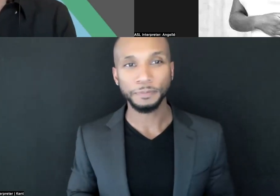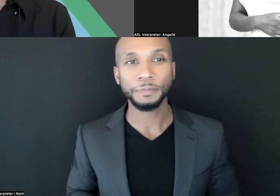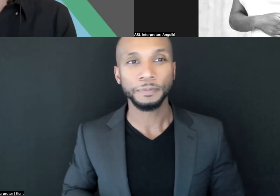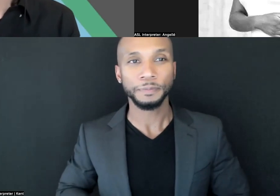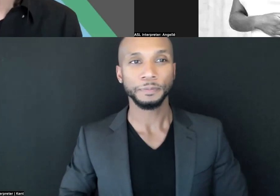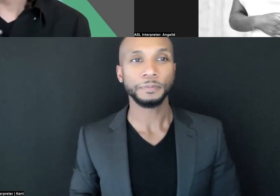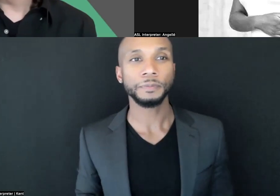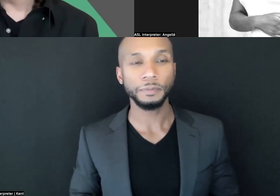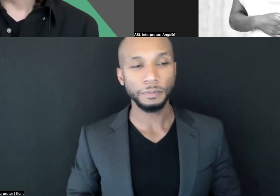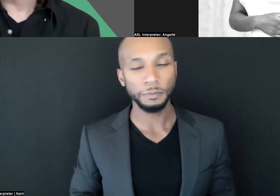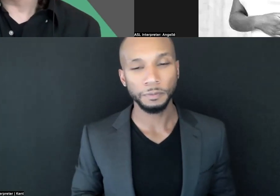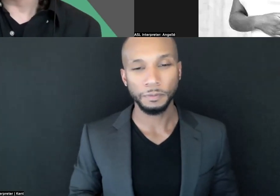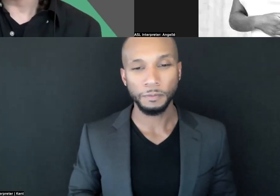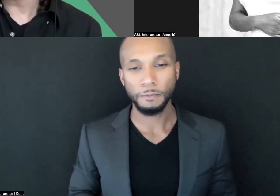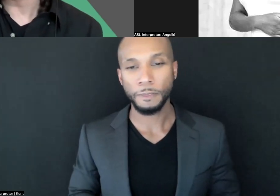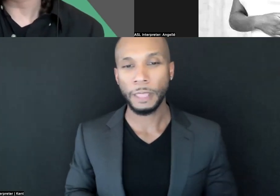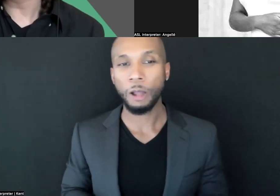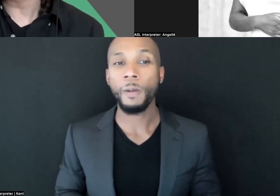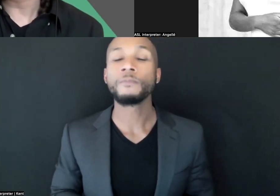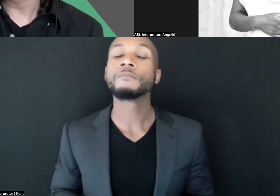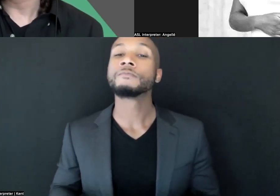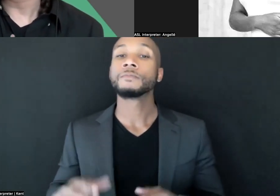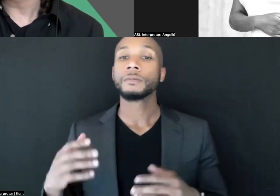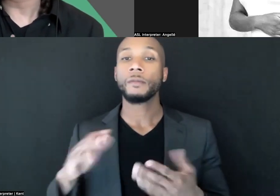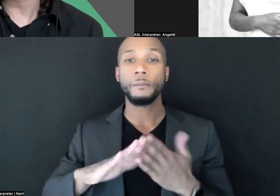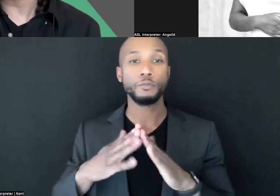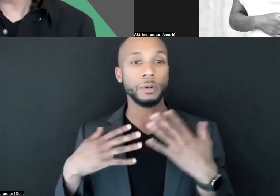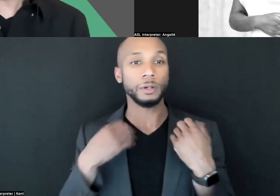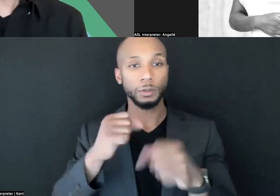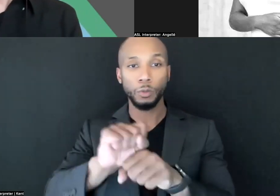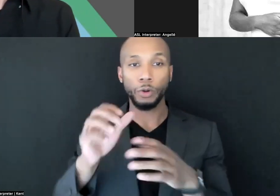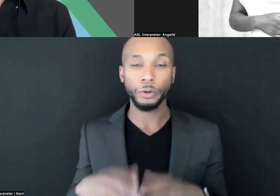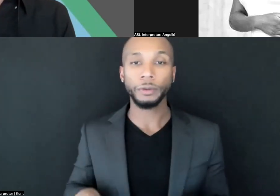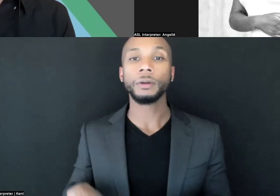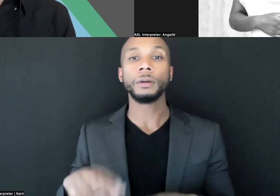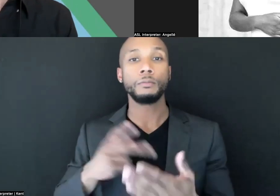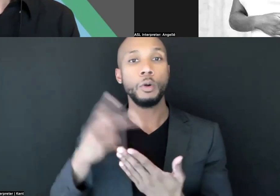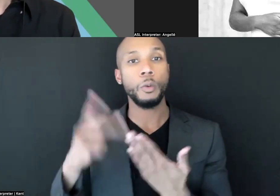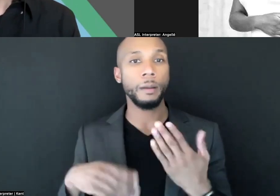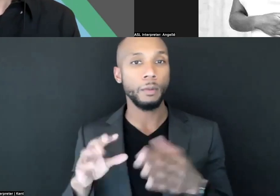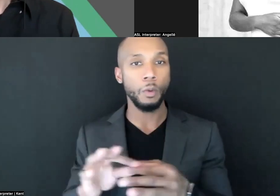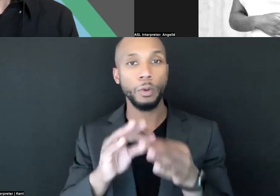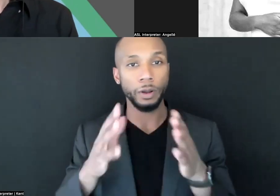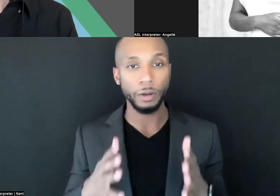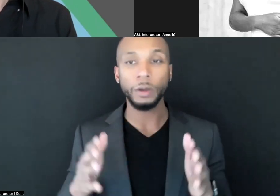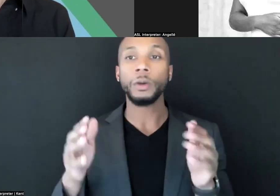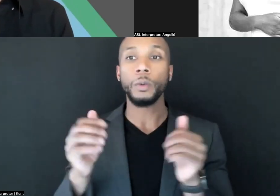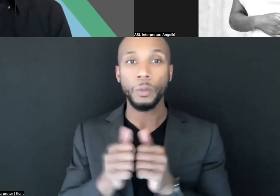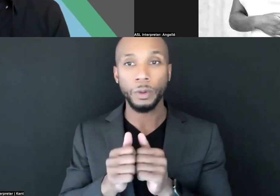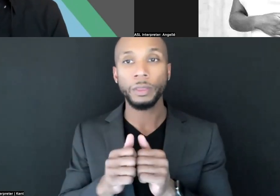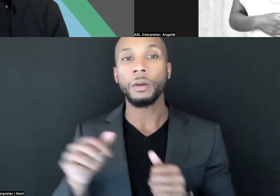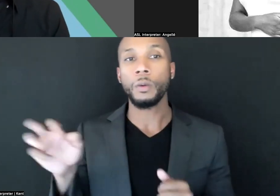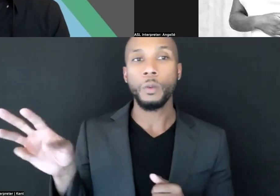Health worker, program coordinator, with Western